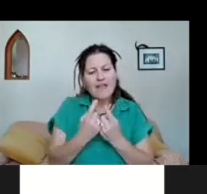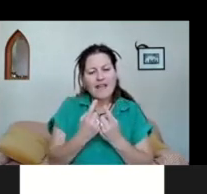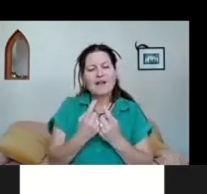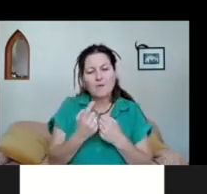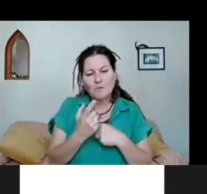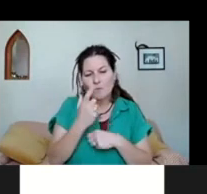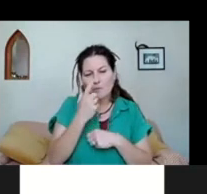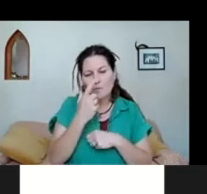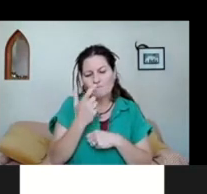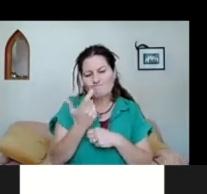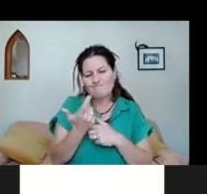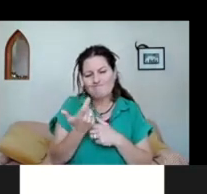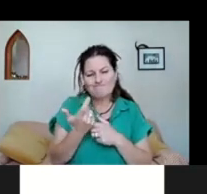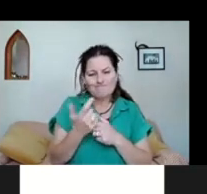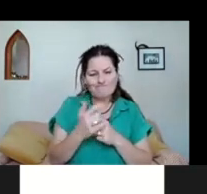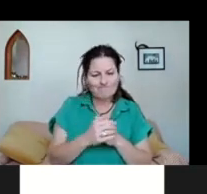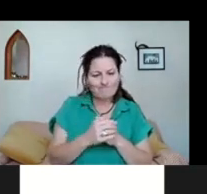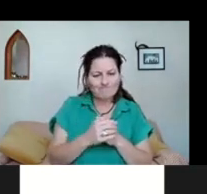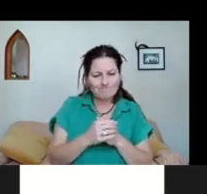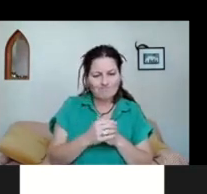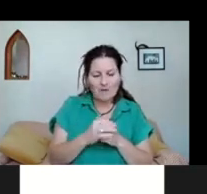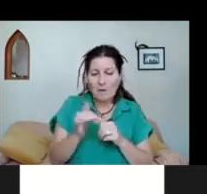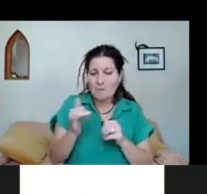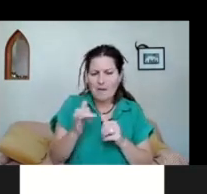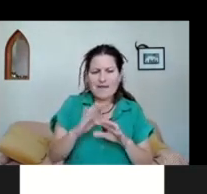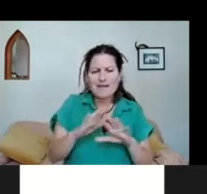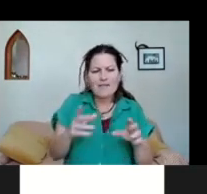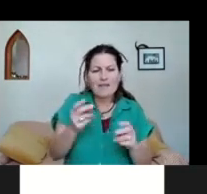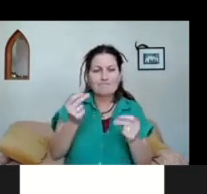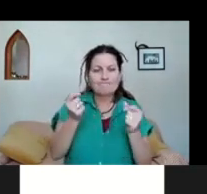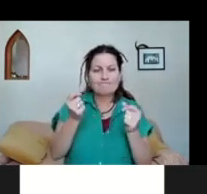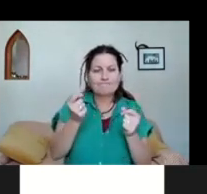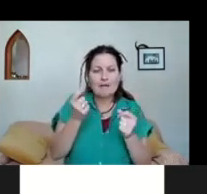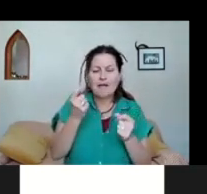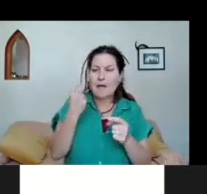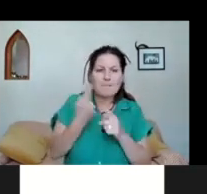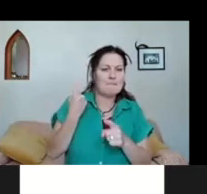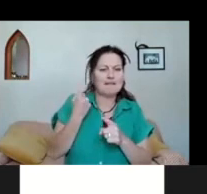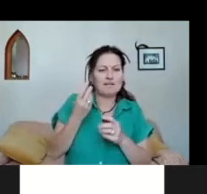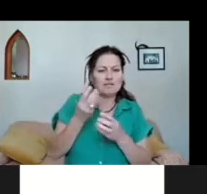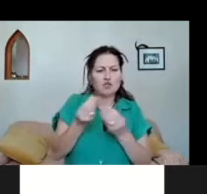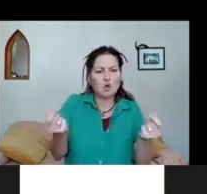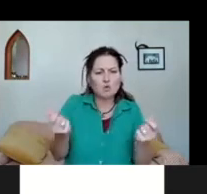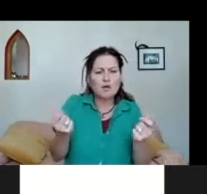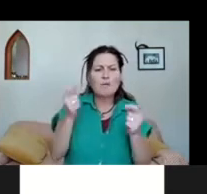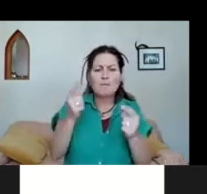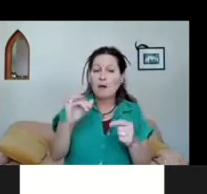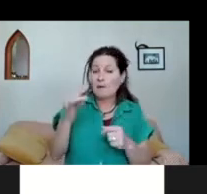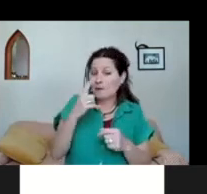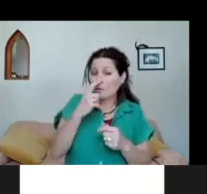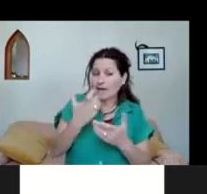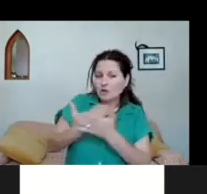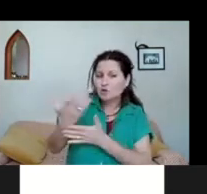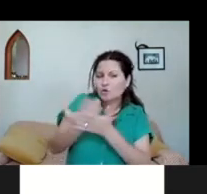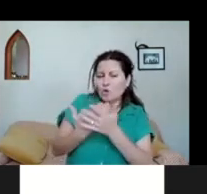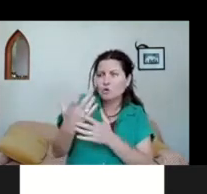GLA, I mean, yeah, as Rachel said, we might not have an immediate solution, but that's definitely something we should work on, is to speak to also Arts Council Unlimited, because there